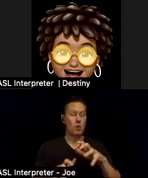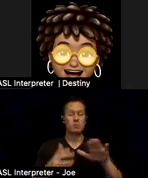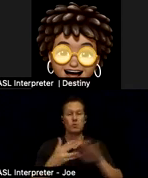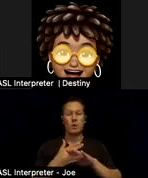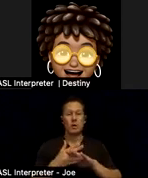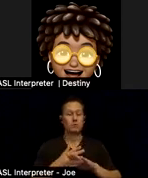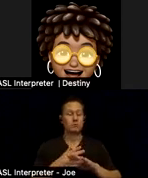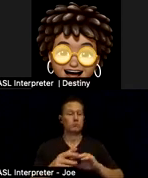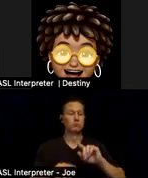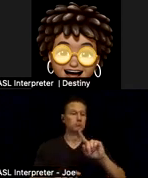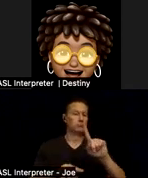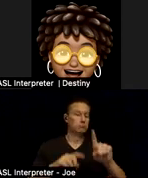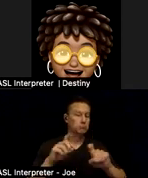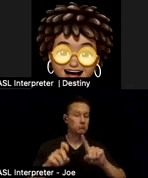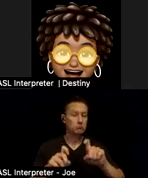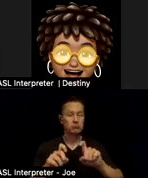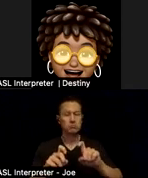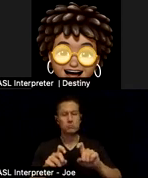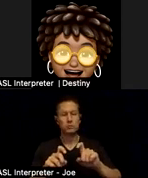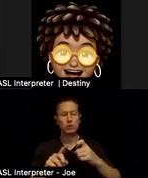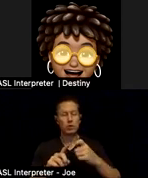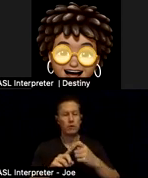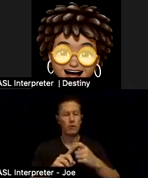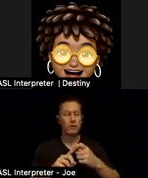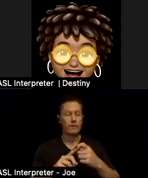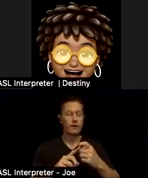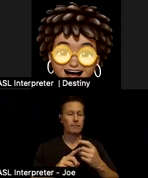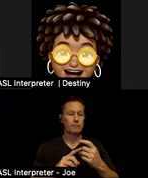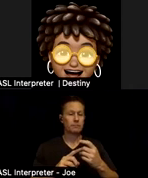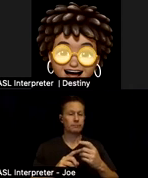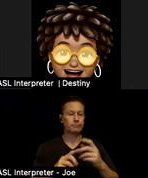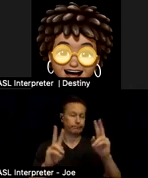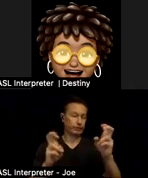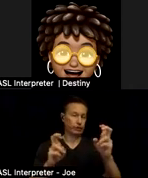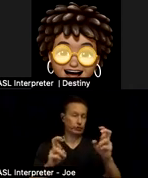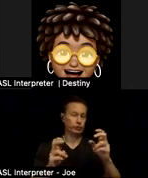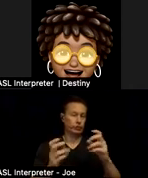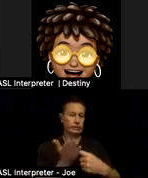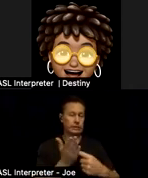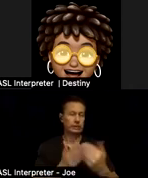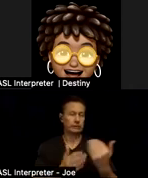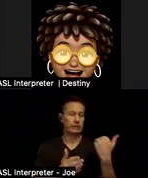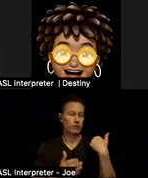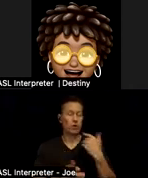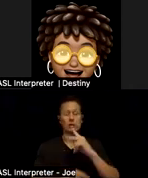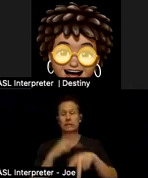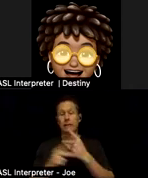any questions going back to anything we've covered earlier on any type of furniture you're wondering about. We do